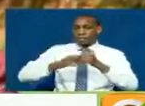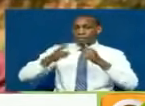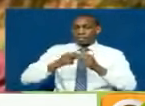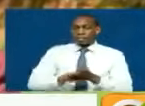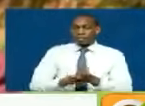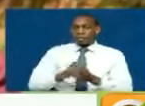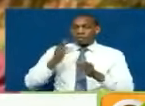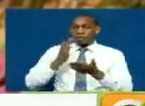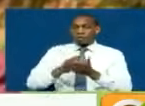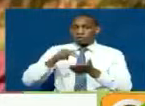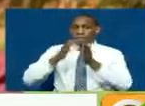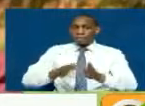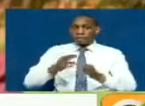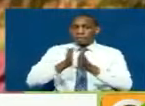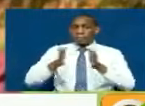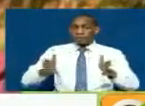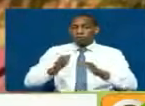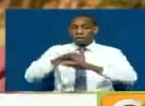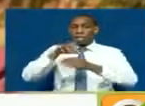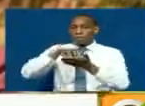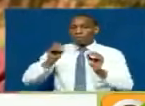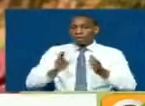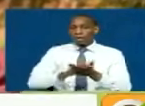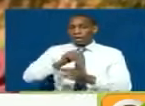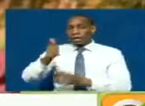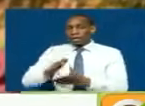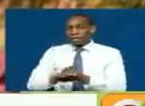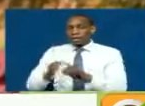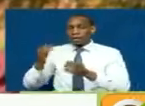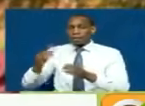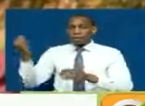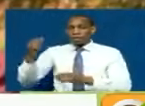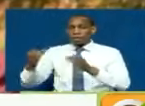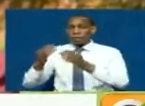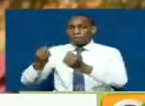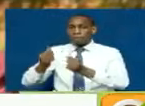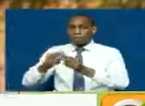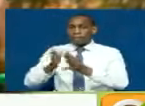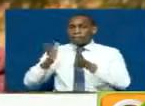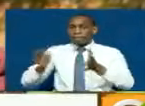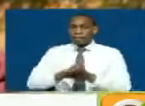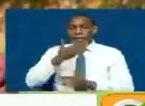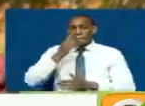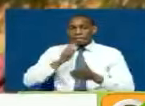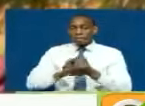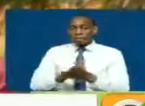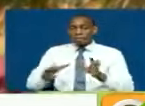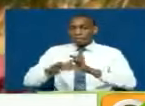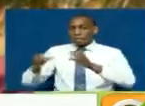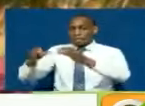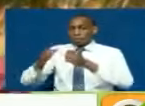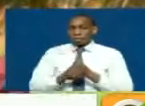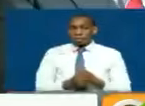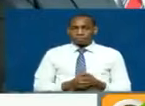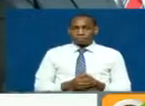be a popular candidate and you will not get a seat because there is a popular party. All you need to do is a ticket of that party. That's